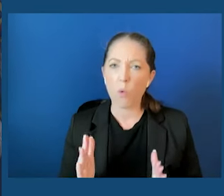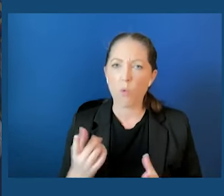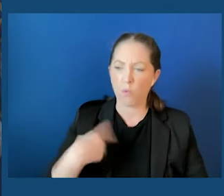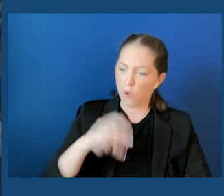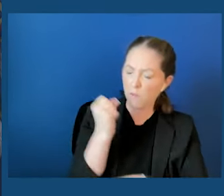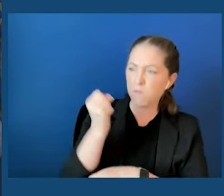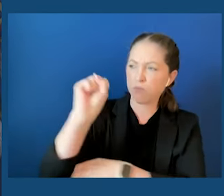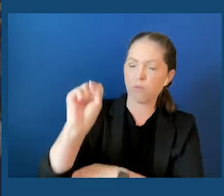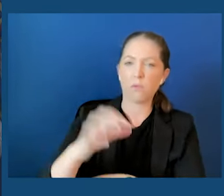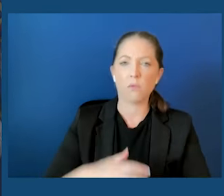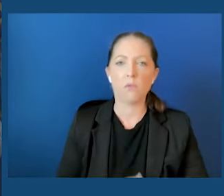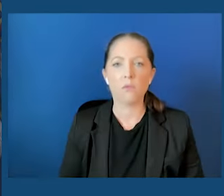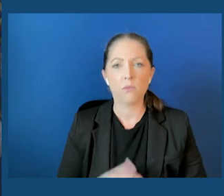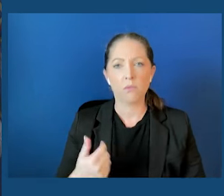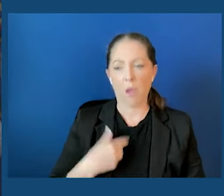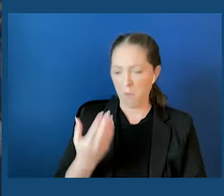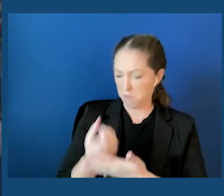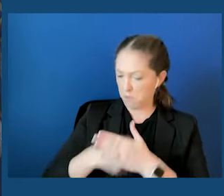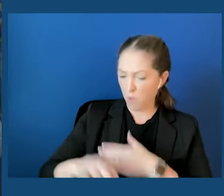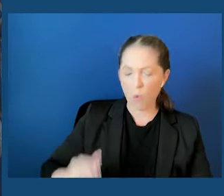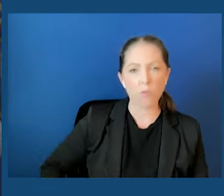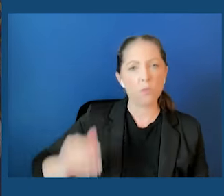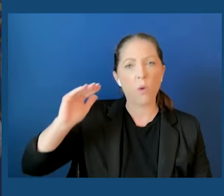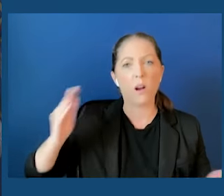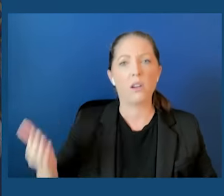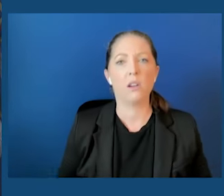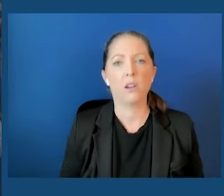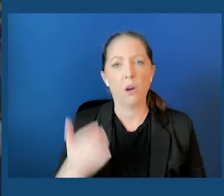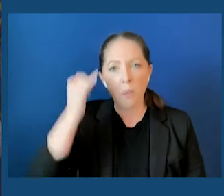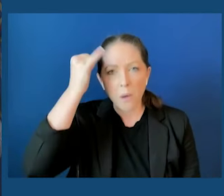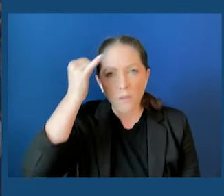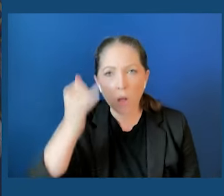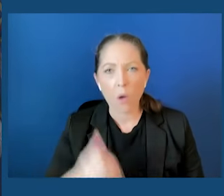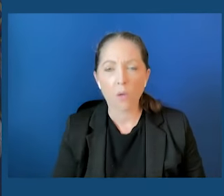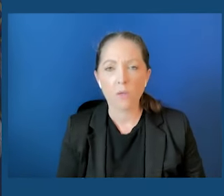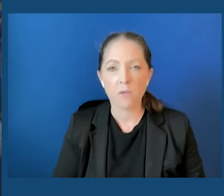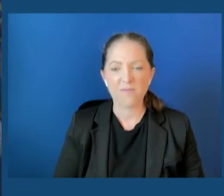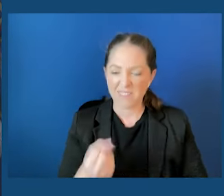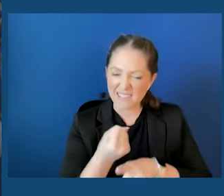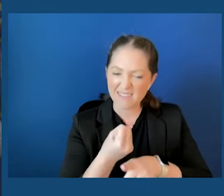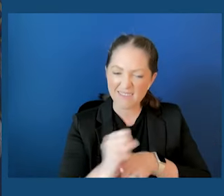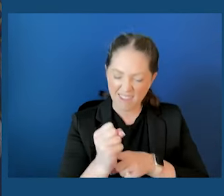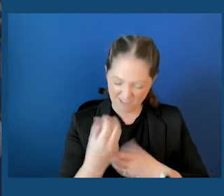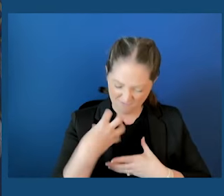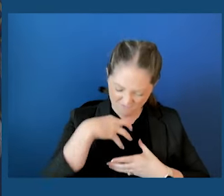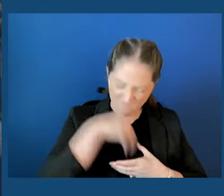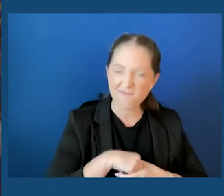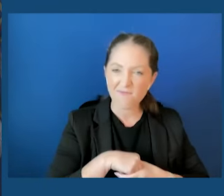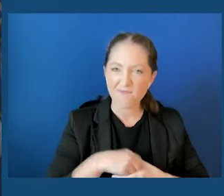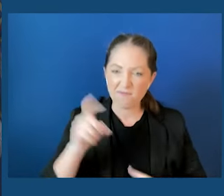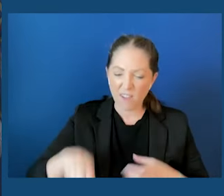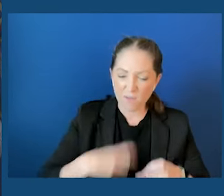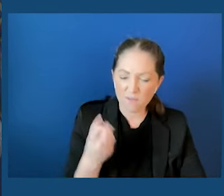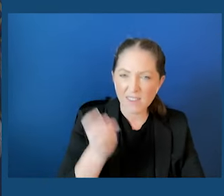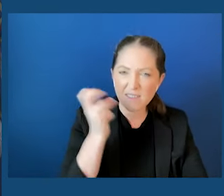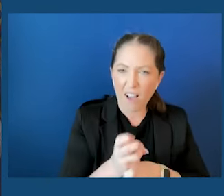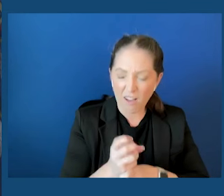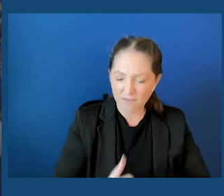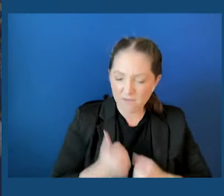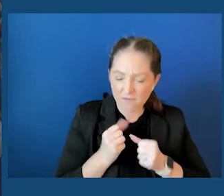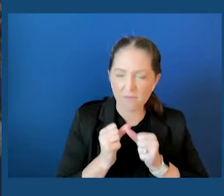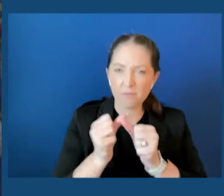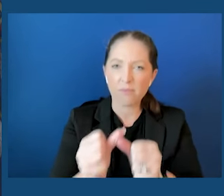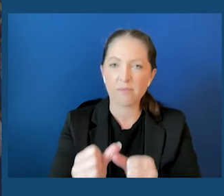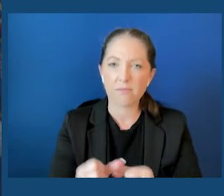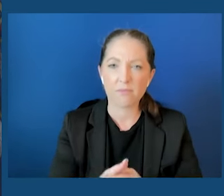of Buffalo, born and raised here. It means there's steel running through my veins. You had to have a toughness to survive in this great city, something we